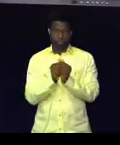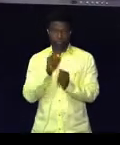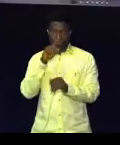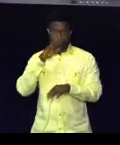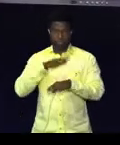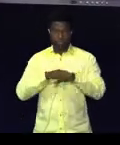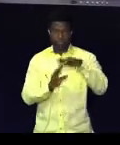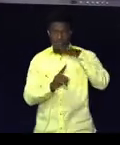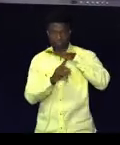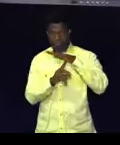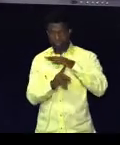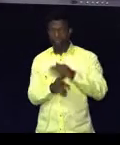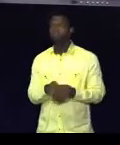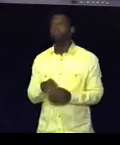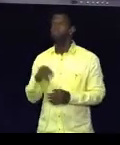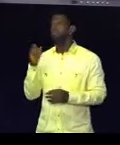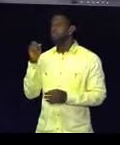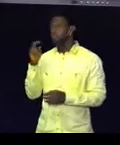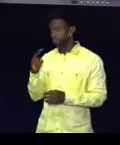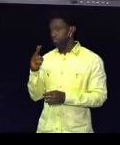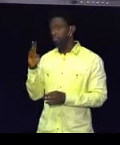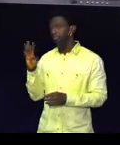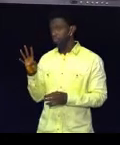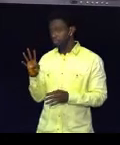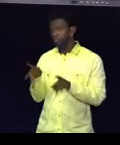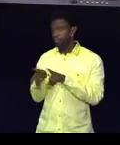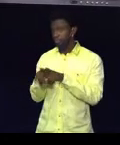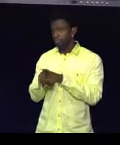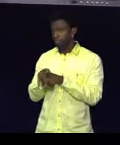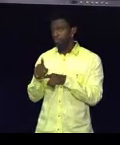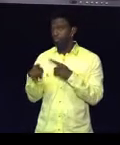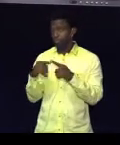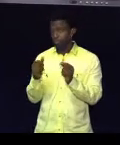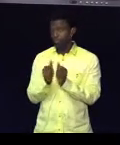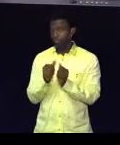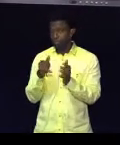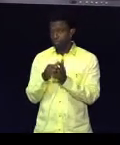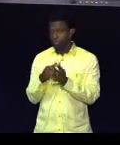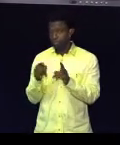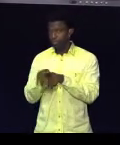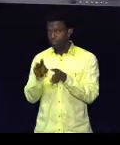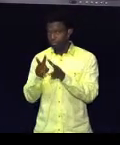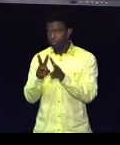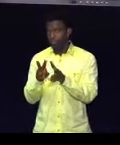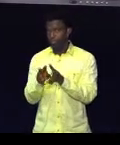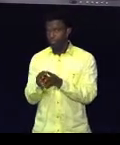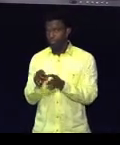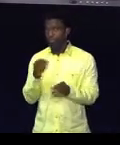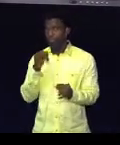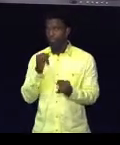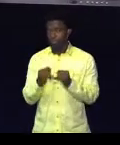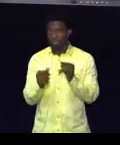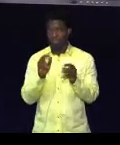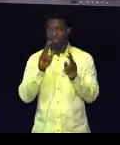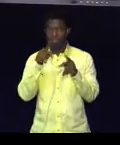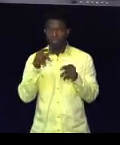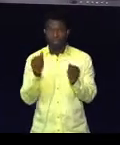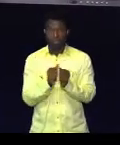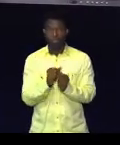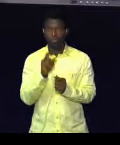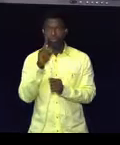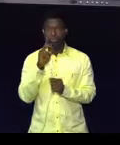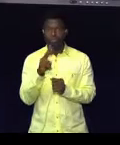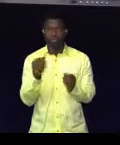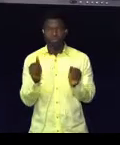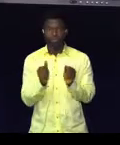Then we do likewise for 24. 2 goes in 24, 12, 2 in 12 is 6, 2 in 6 is 3, 3 in 3 is 1. So we end up with